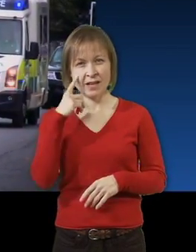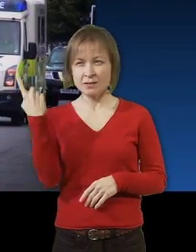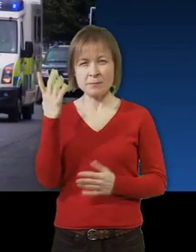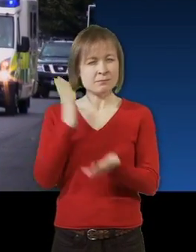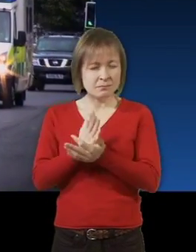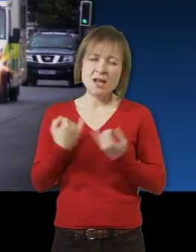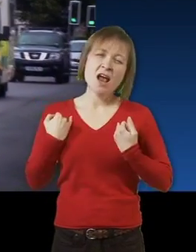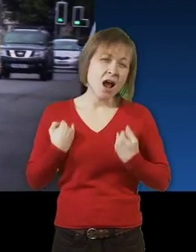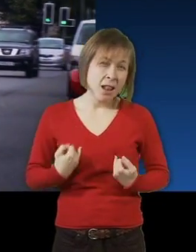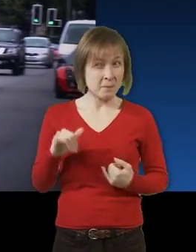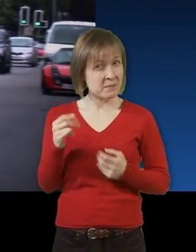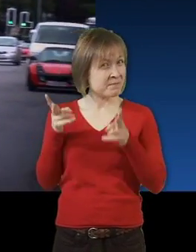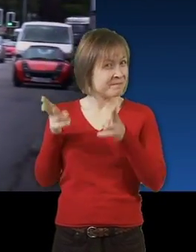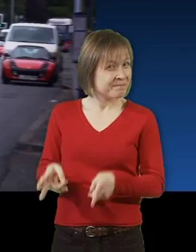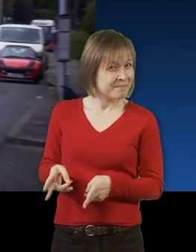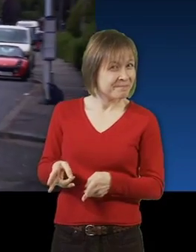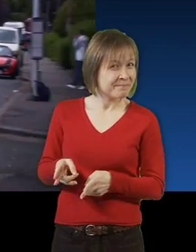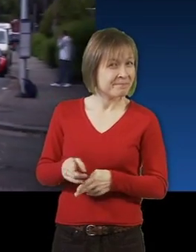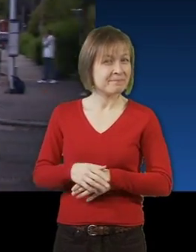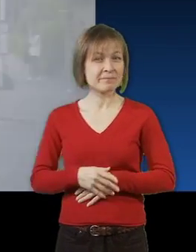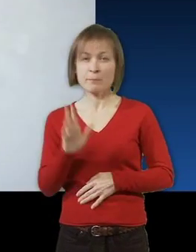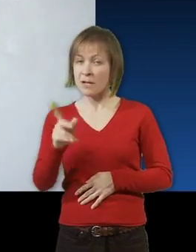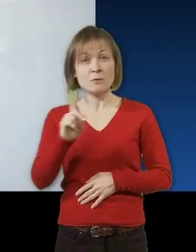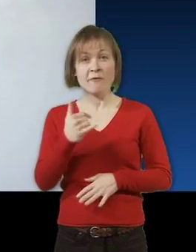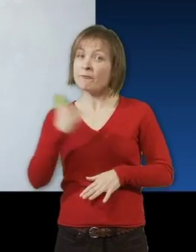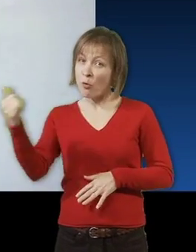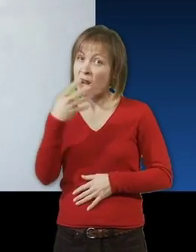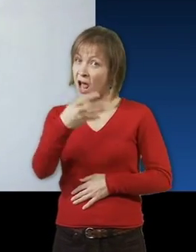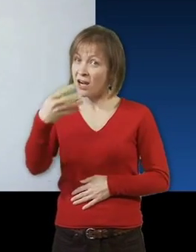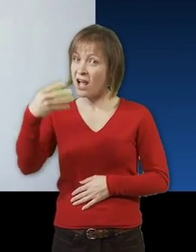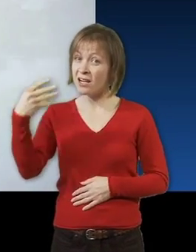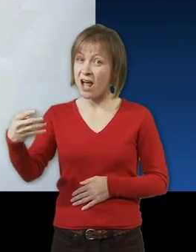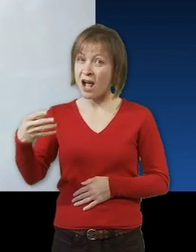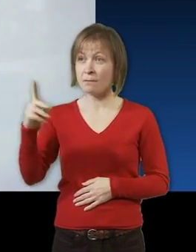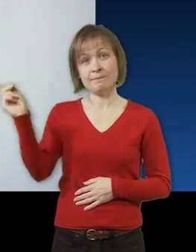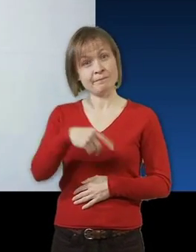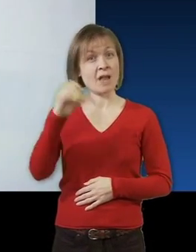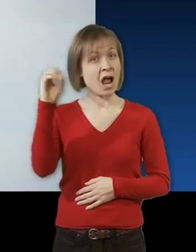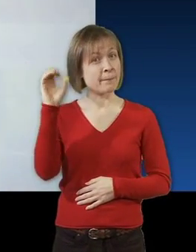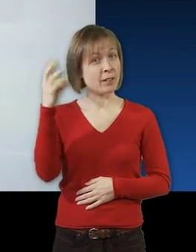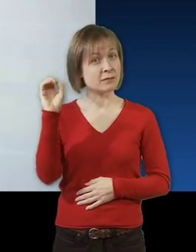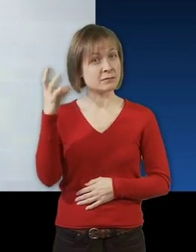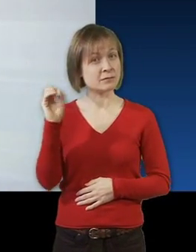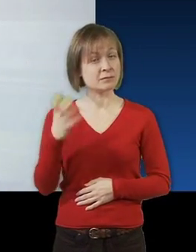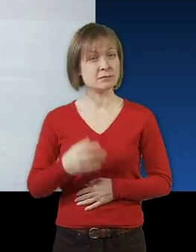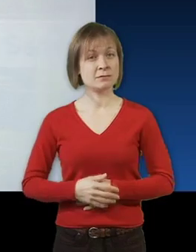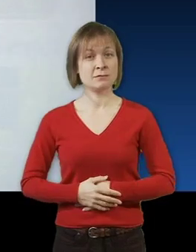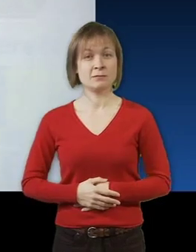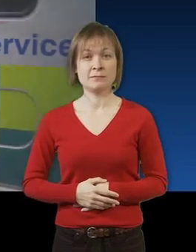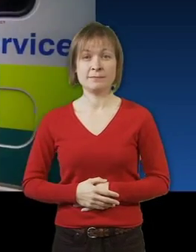If you think someone is so ill that they may die, you must phone 999 and ask for an